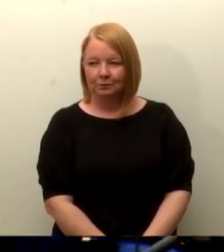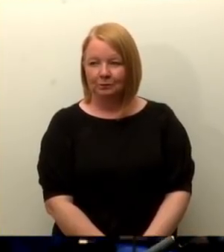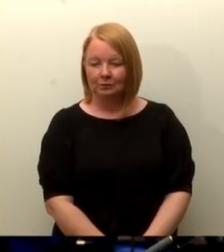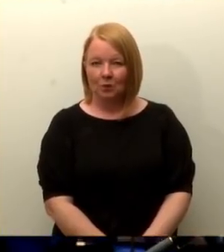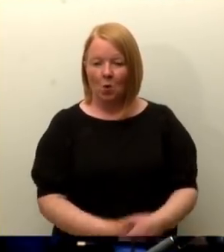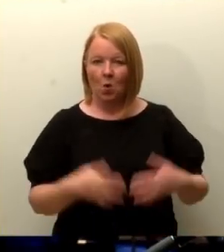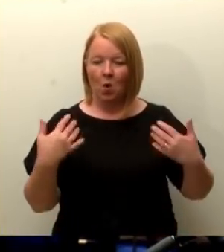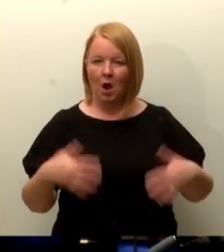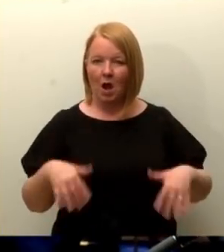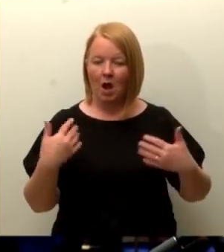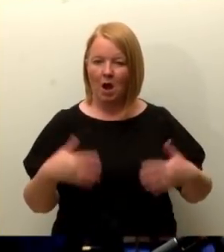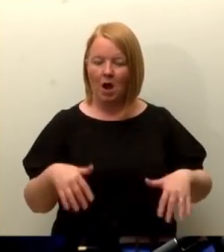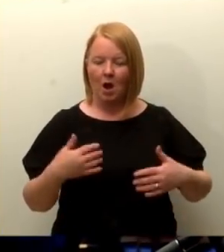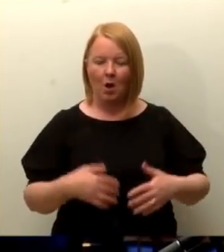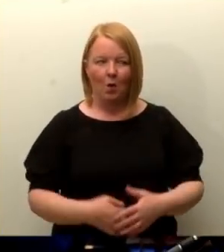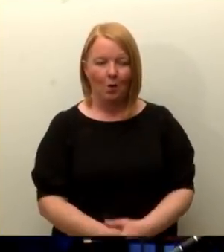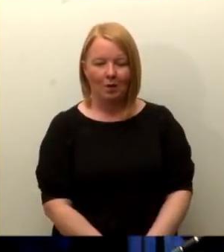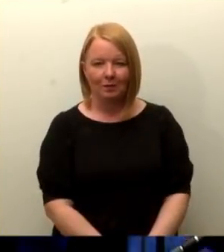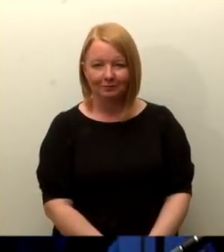Wow.